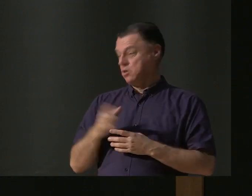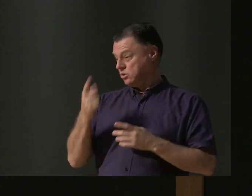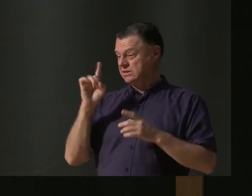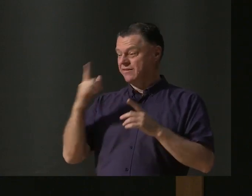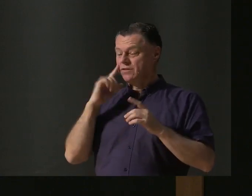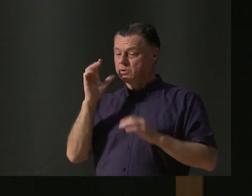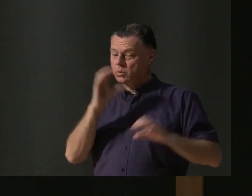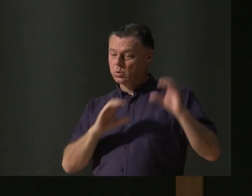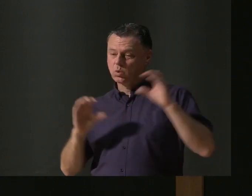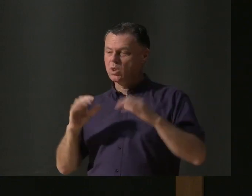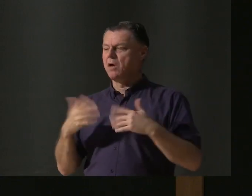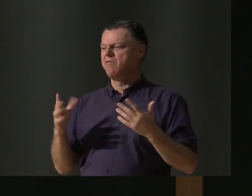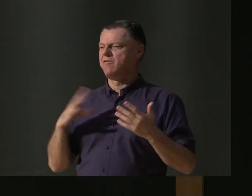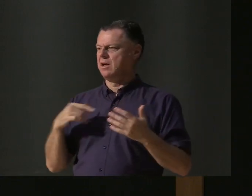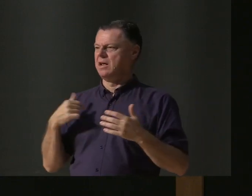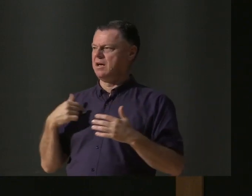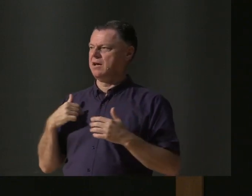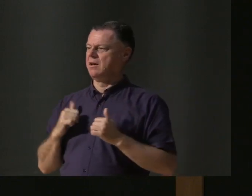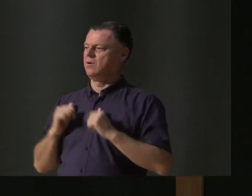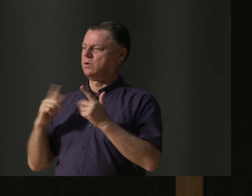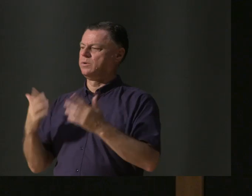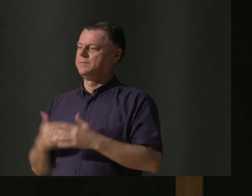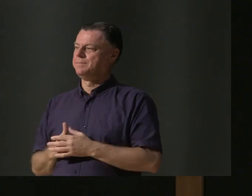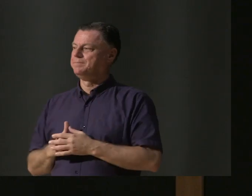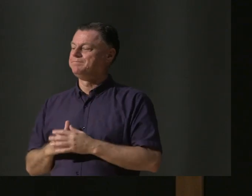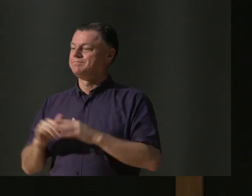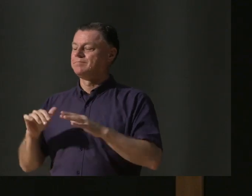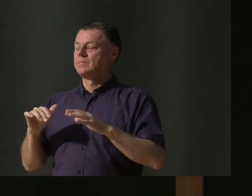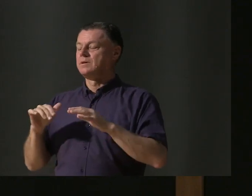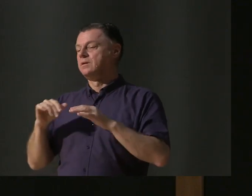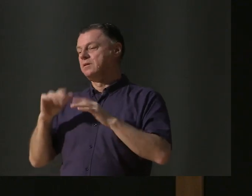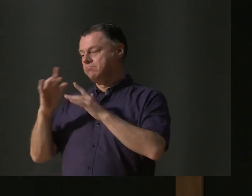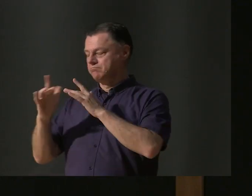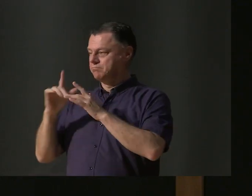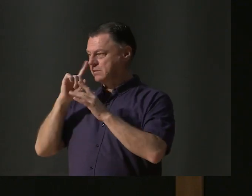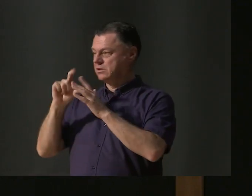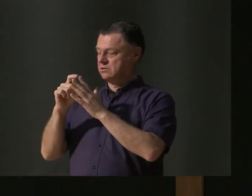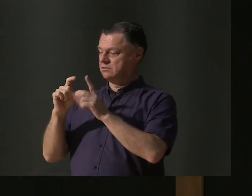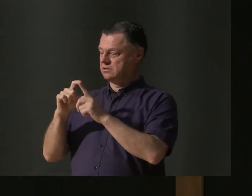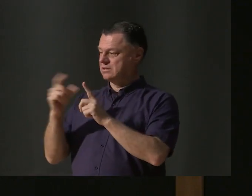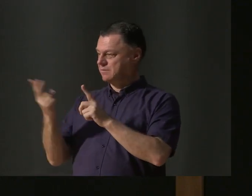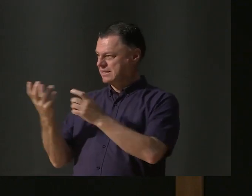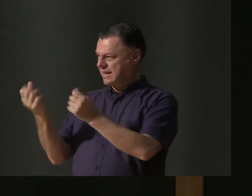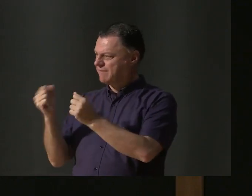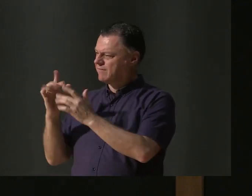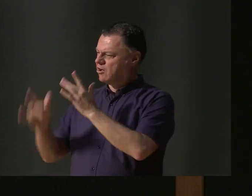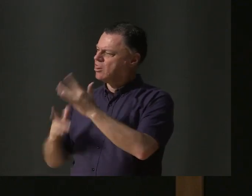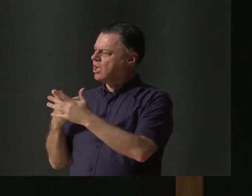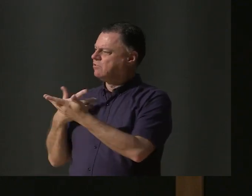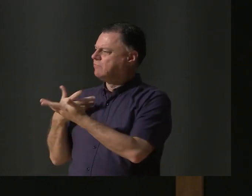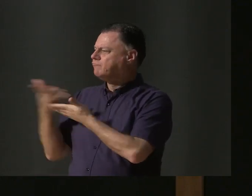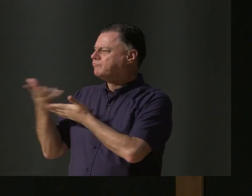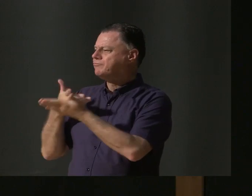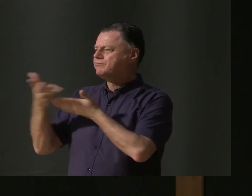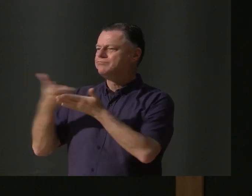it, I went out to some of Australia's largest online communities of people living with diabetes, and I asked them,